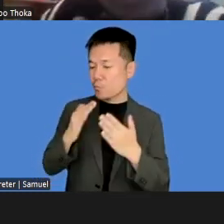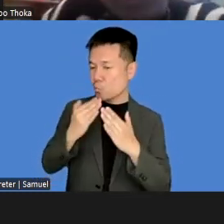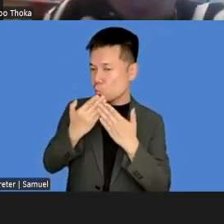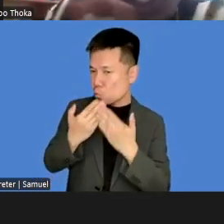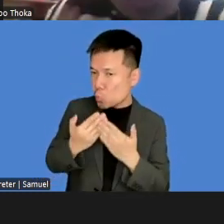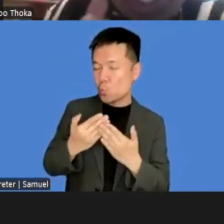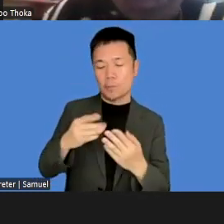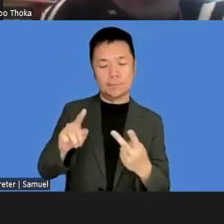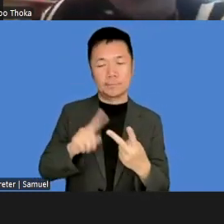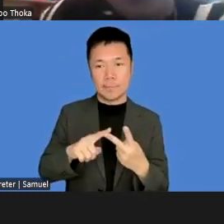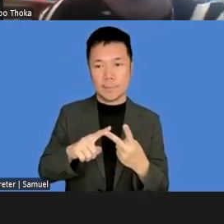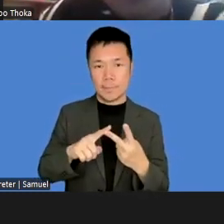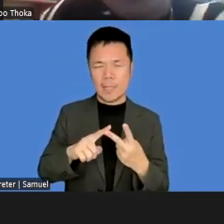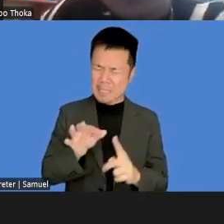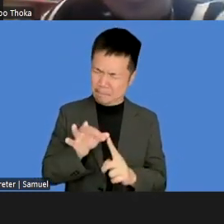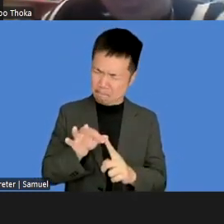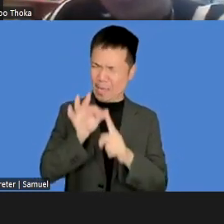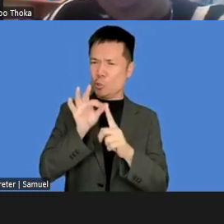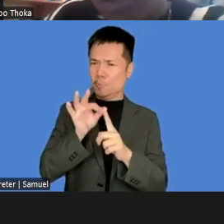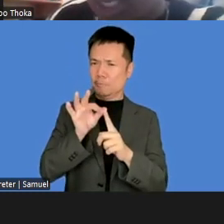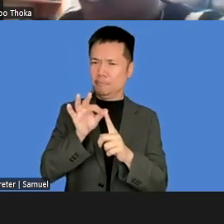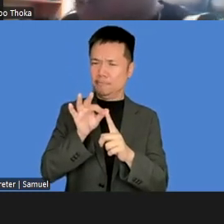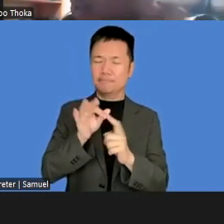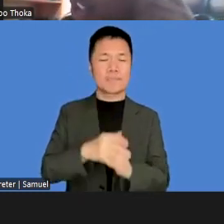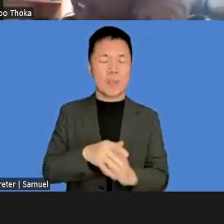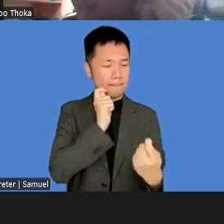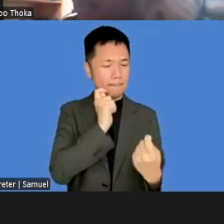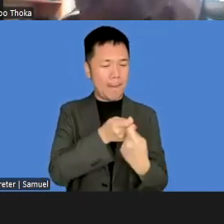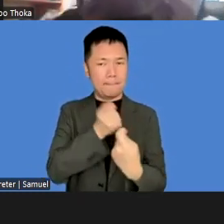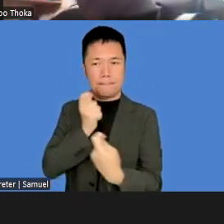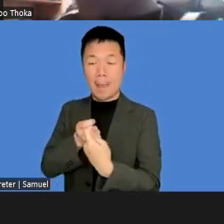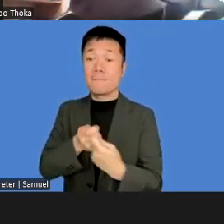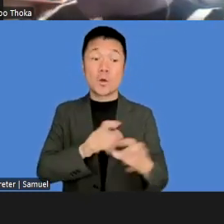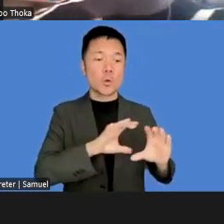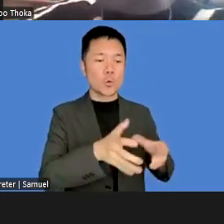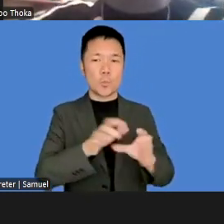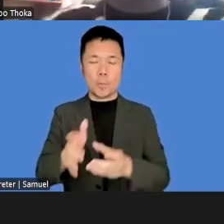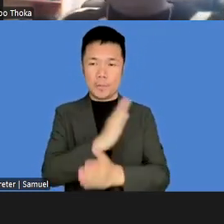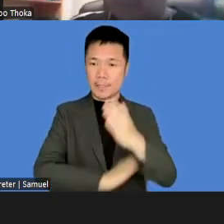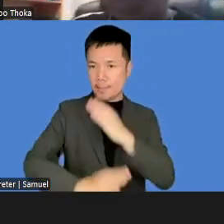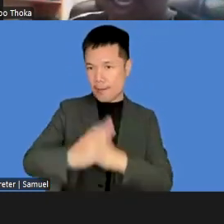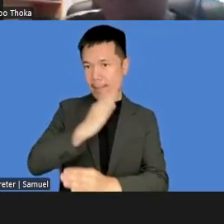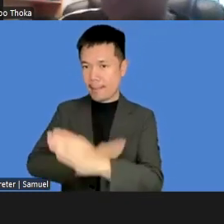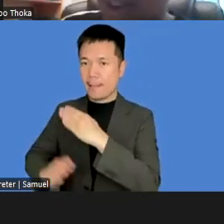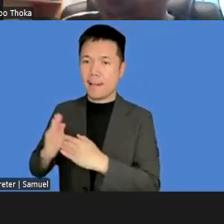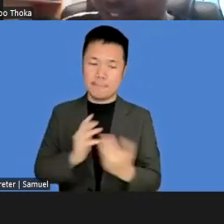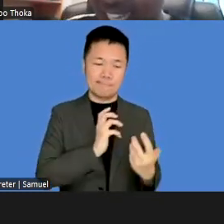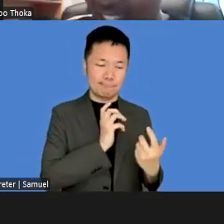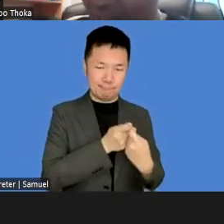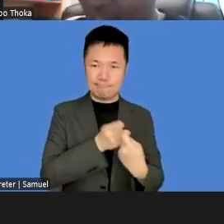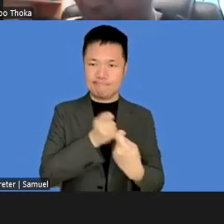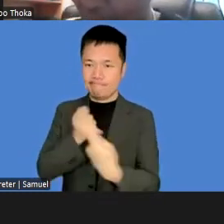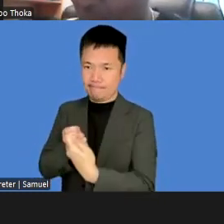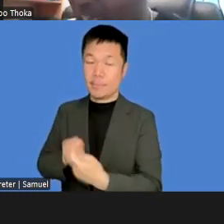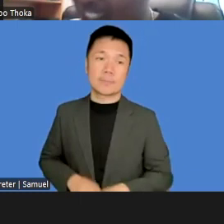but it's very specialized to the specific kind of disability in question. Given all of that, we were here when the